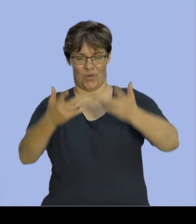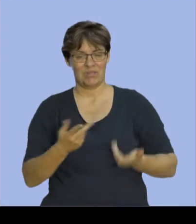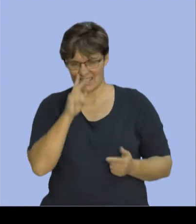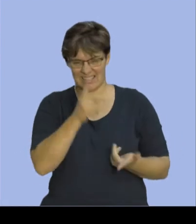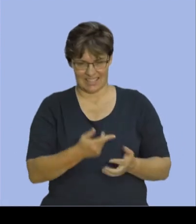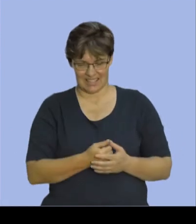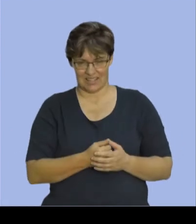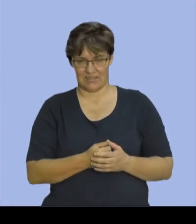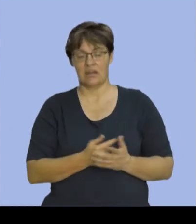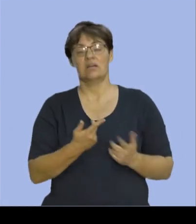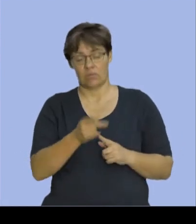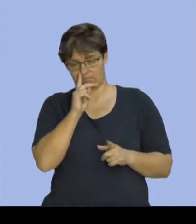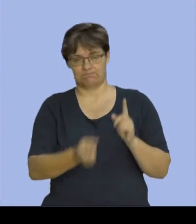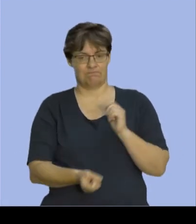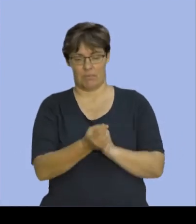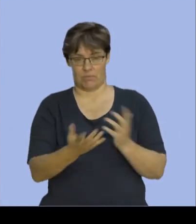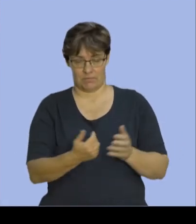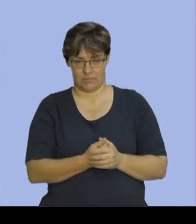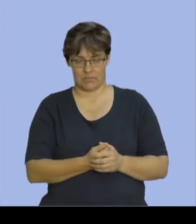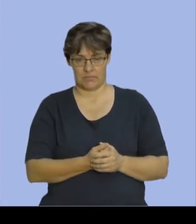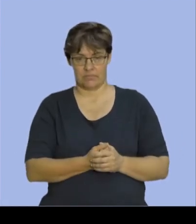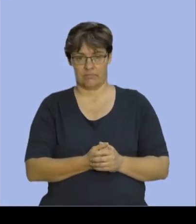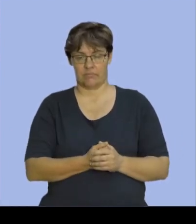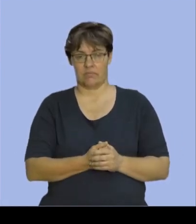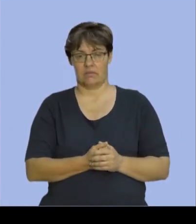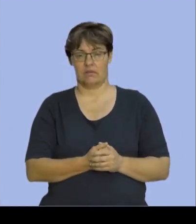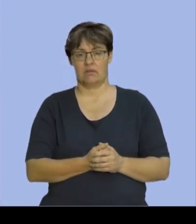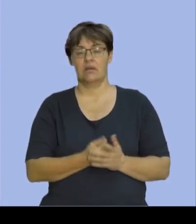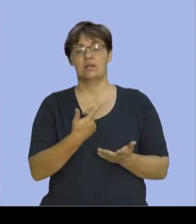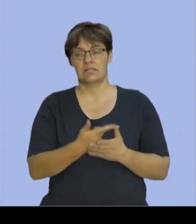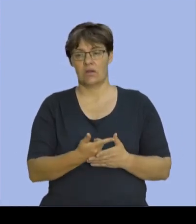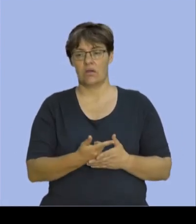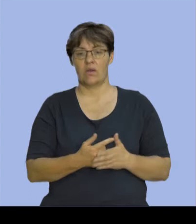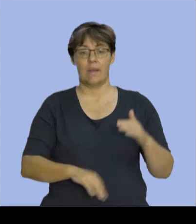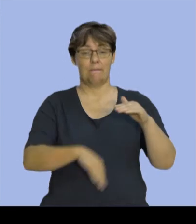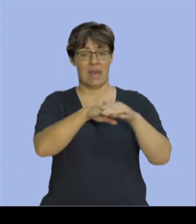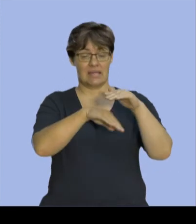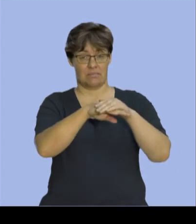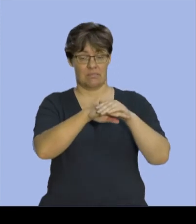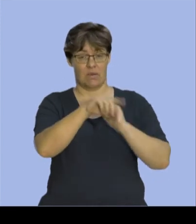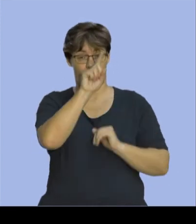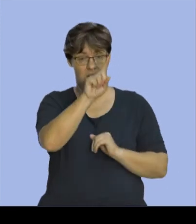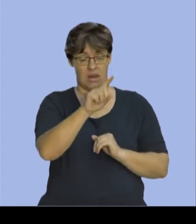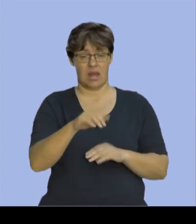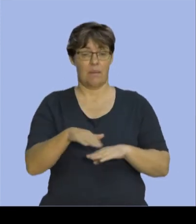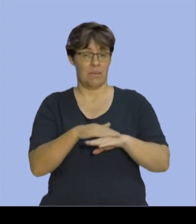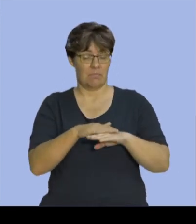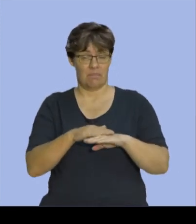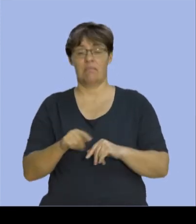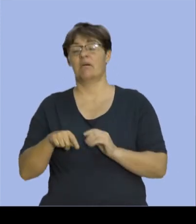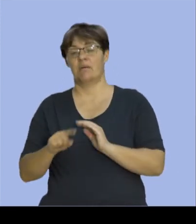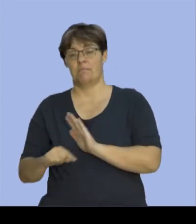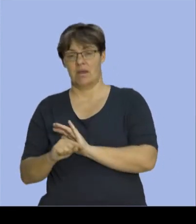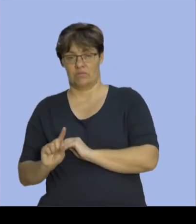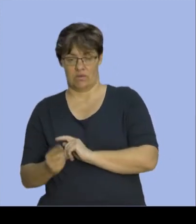see exactly where that comes in. The maximum value is 1 and the minimum value is at